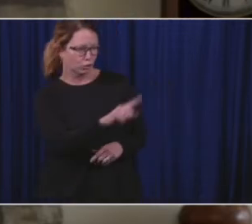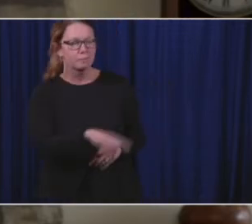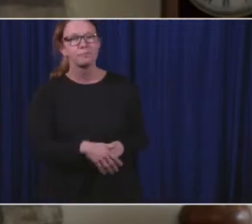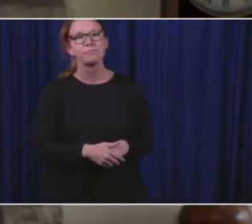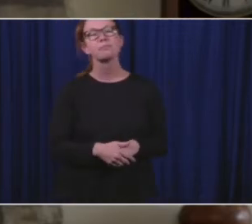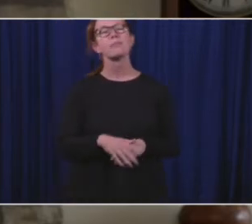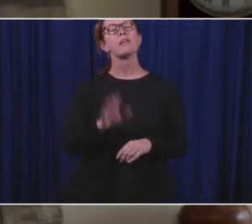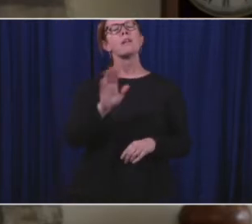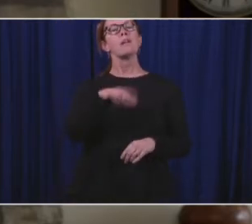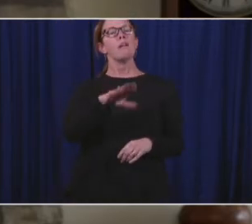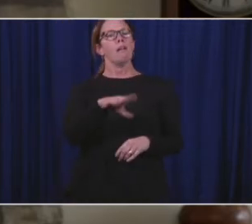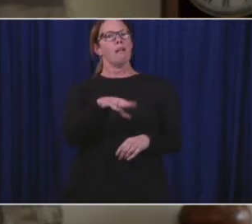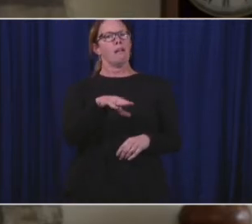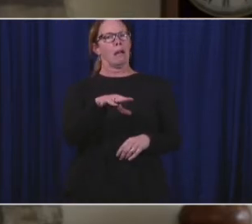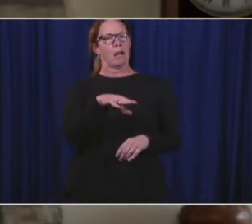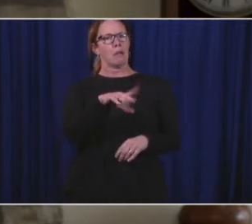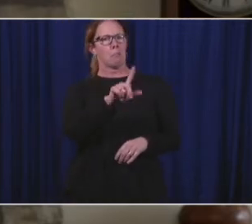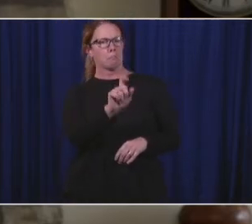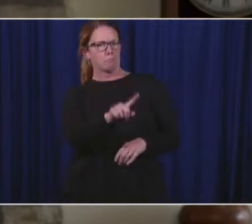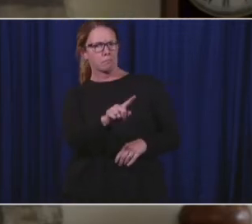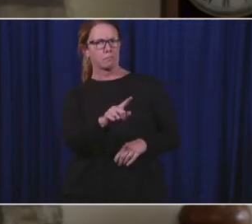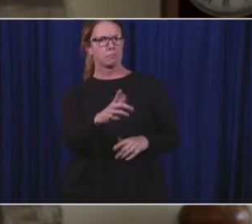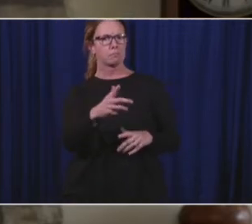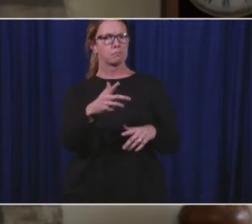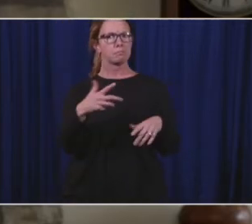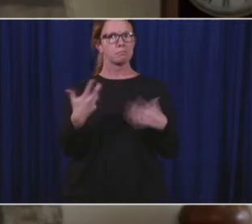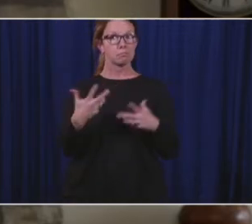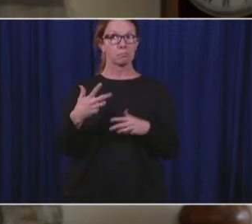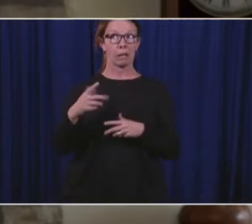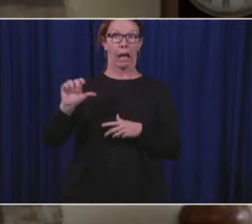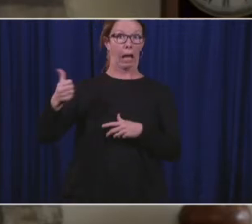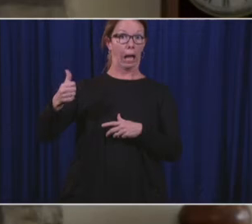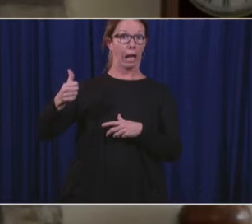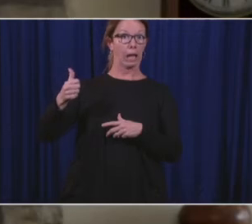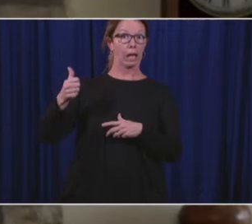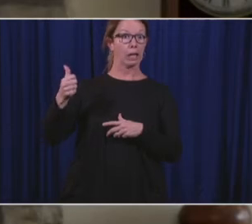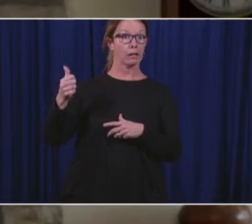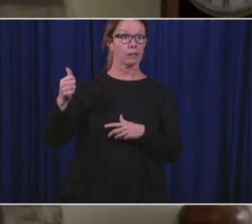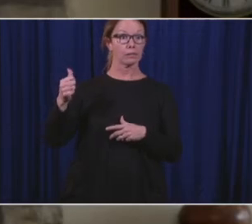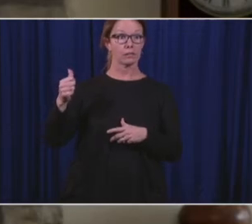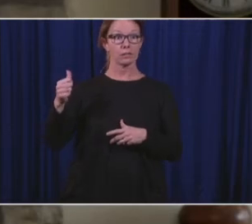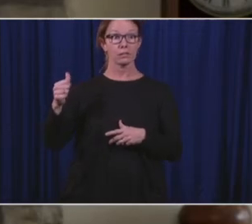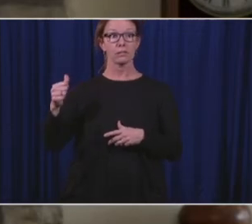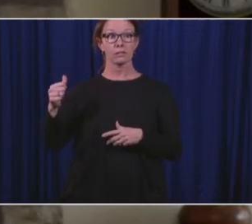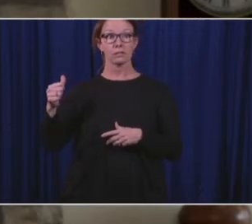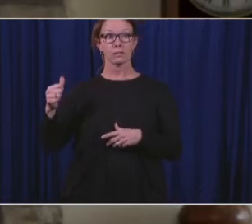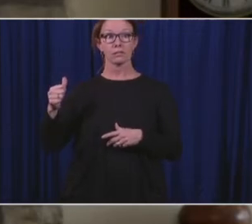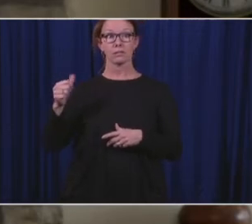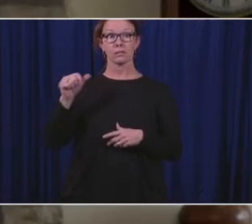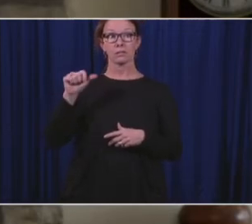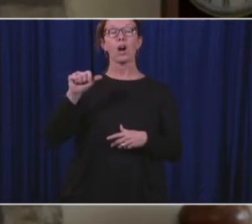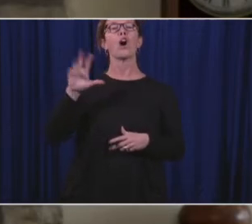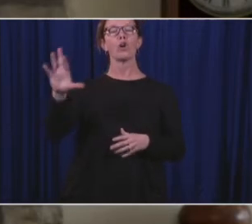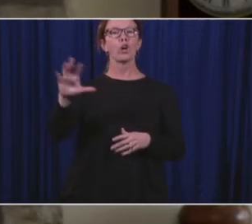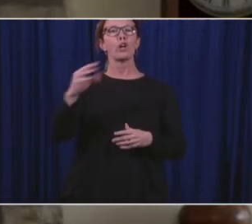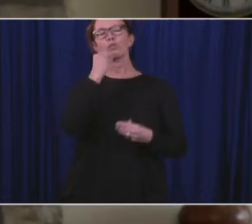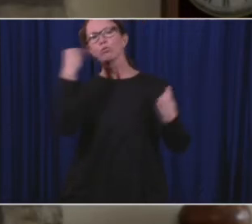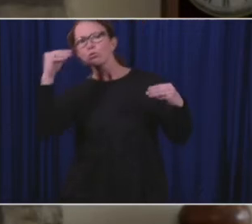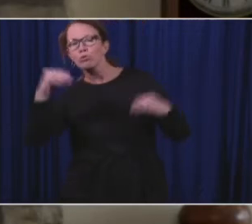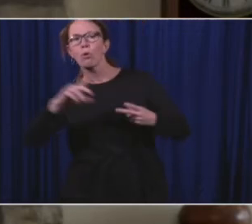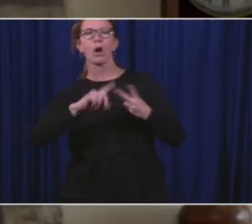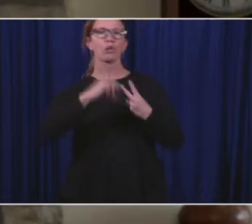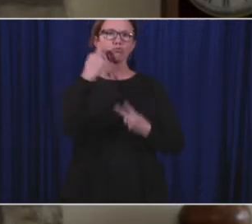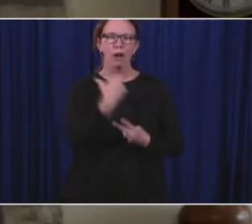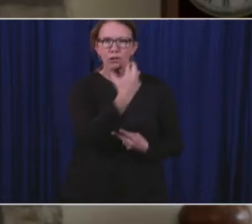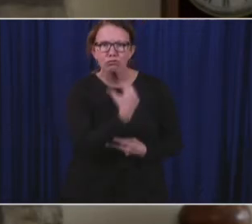The question I wanted to ask is, what pressure, if any, are you getting from grocery and restaurant industries to move their